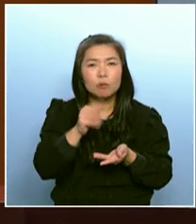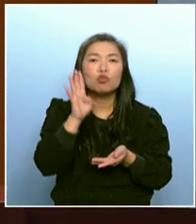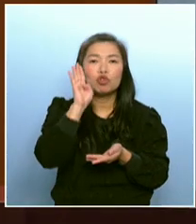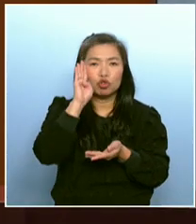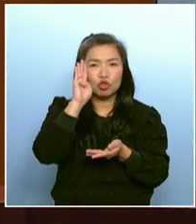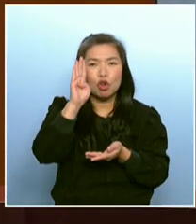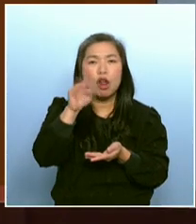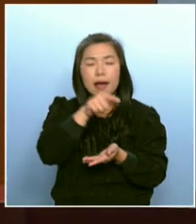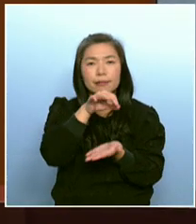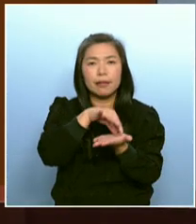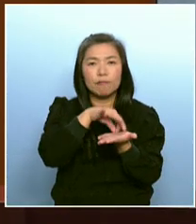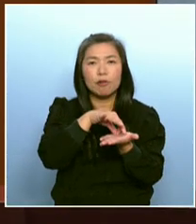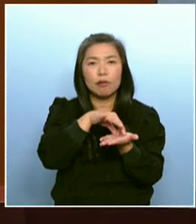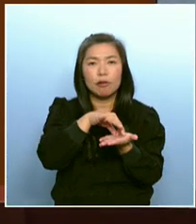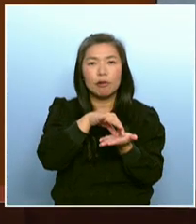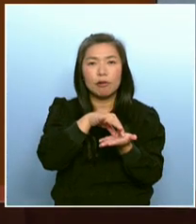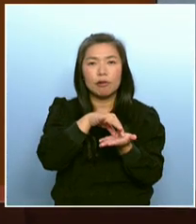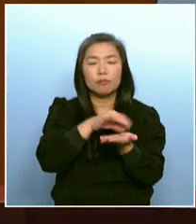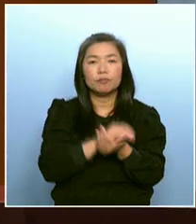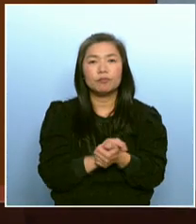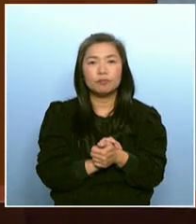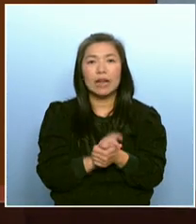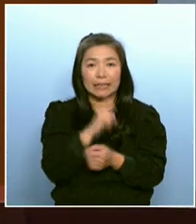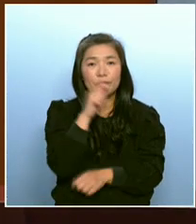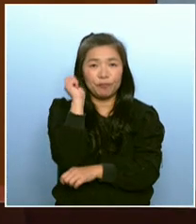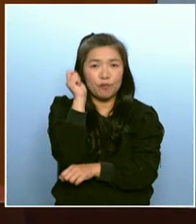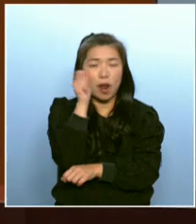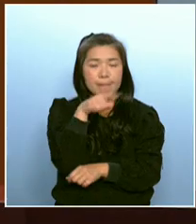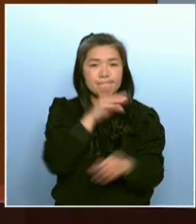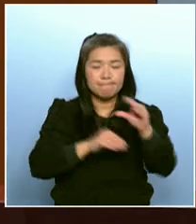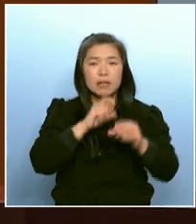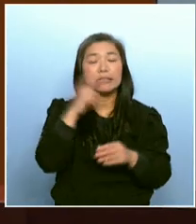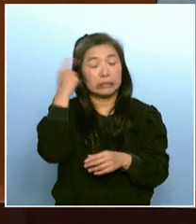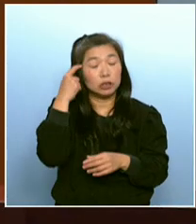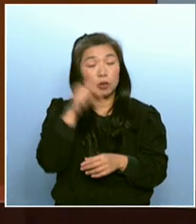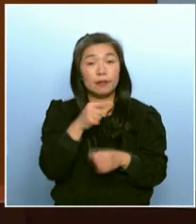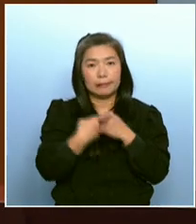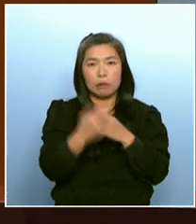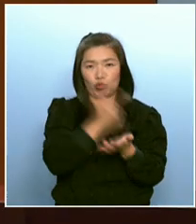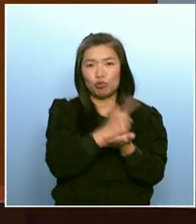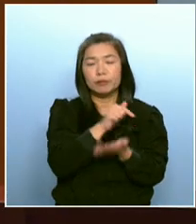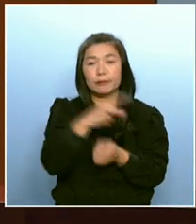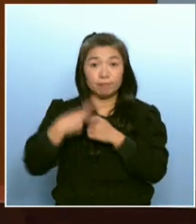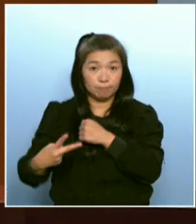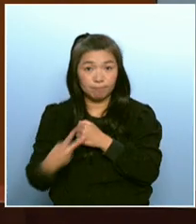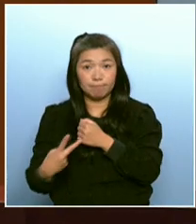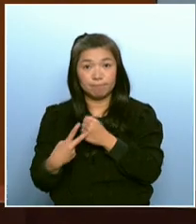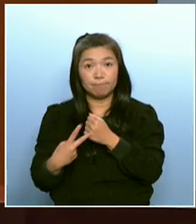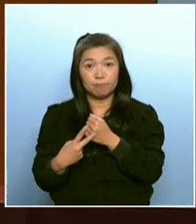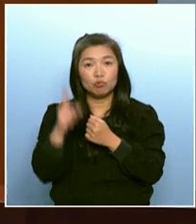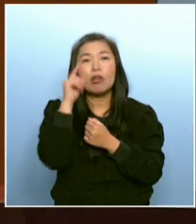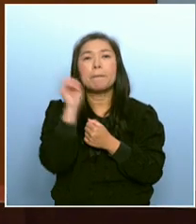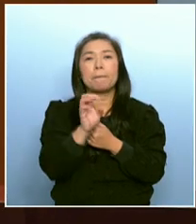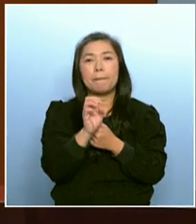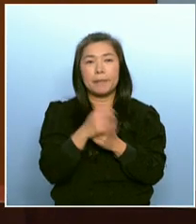in, or for the neighboring residents. You have to let them know that there will be such facilities in the future. That's my first